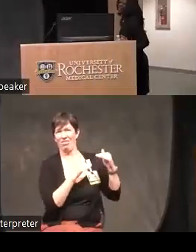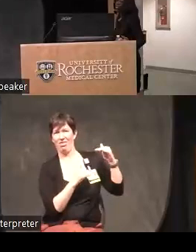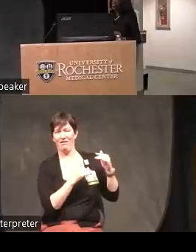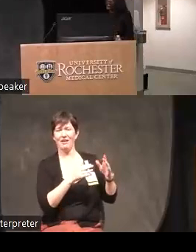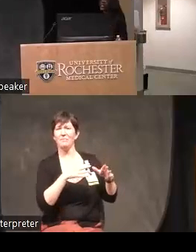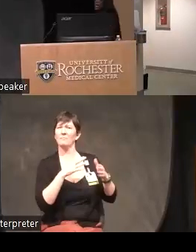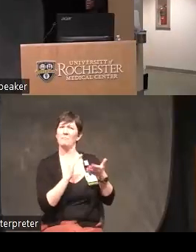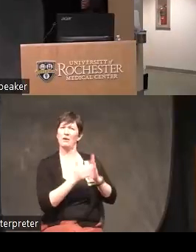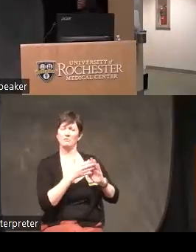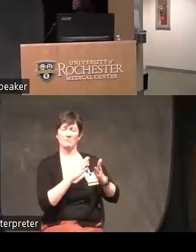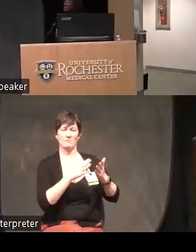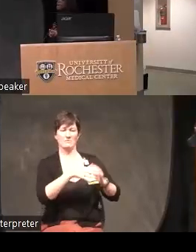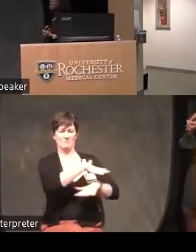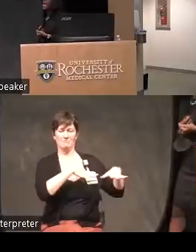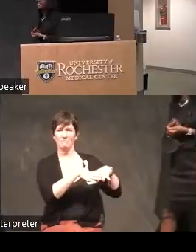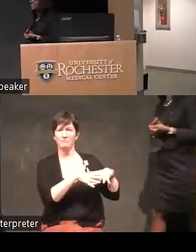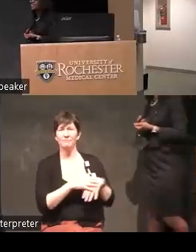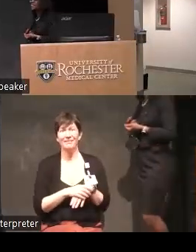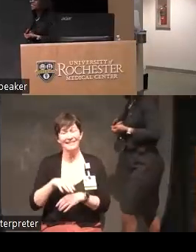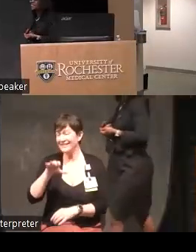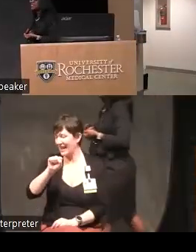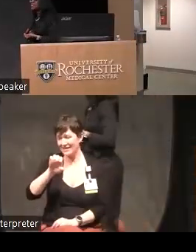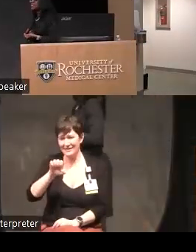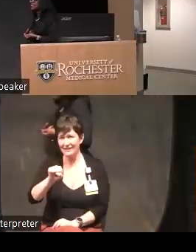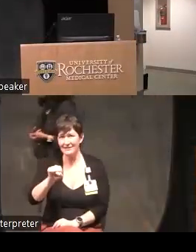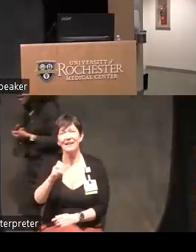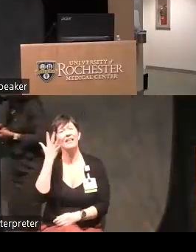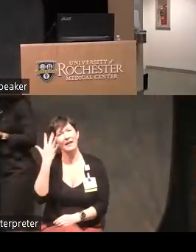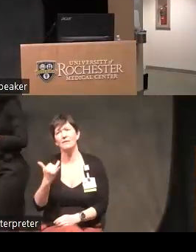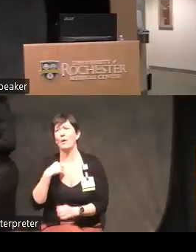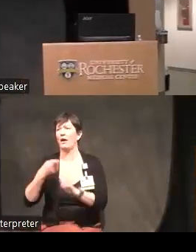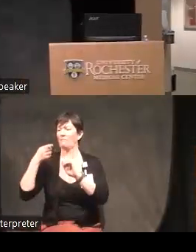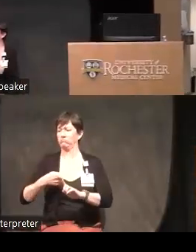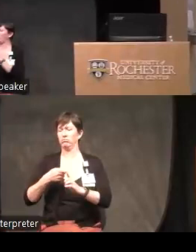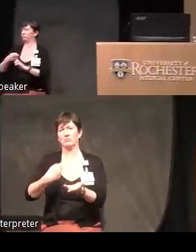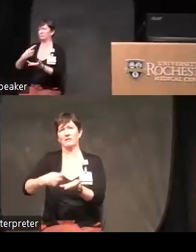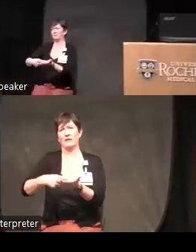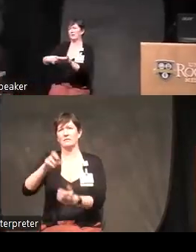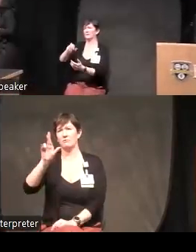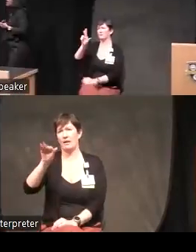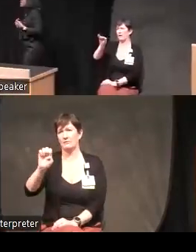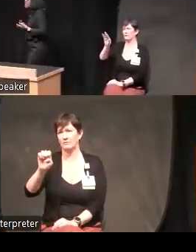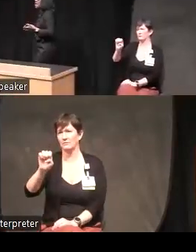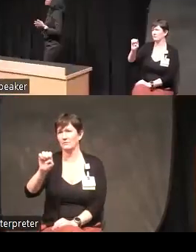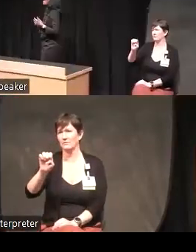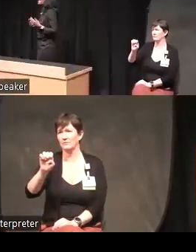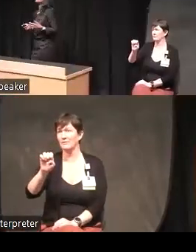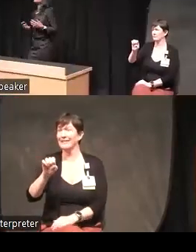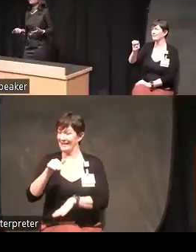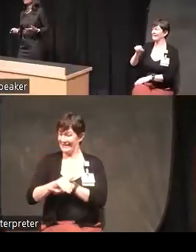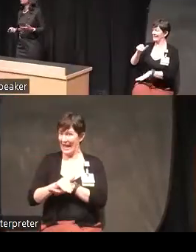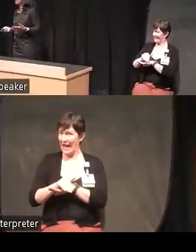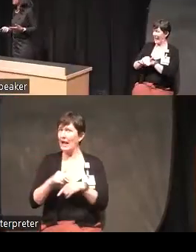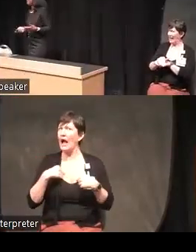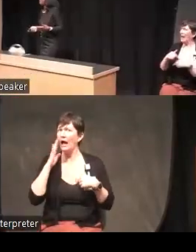by a socioeconomic problem. And that's why I'm going to talk about racism. That's why I'm going to talk about race. Now, tonight I'm going to actually